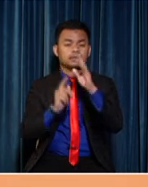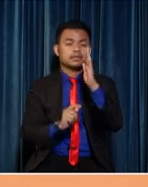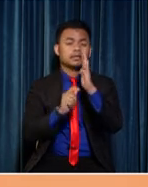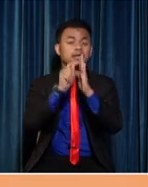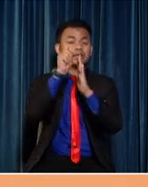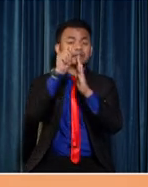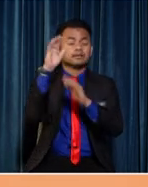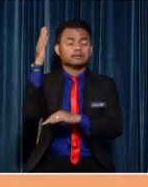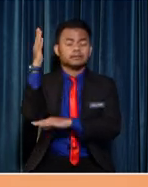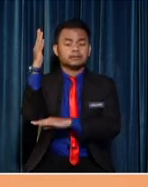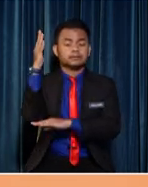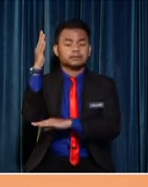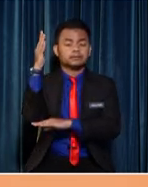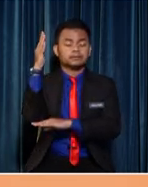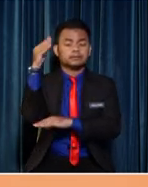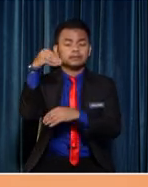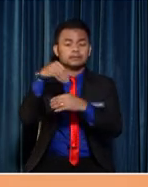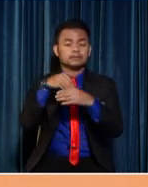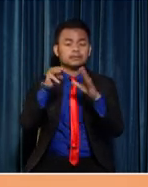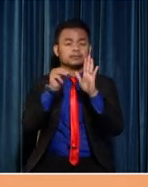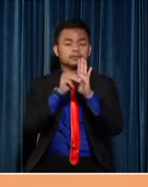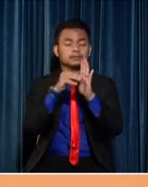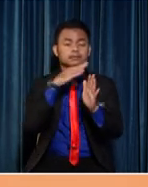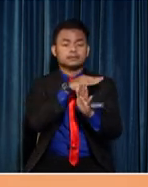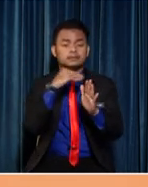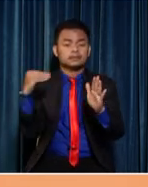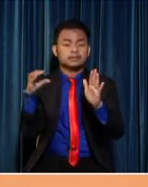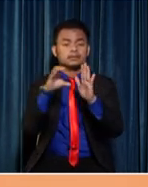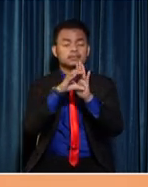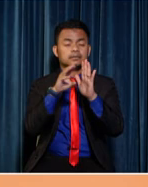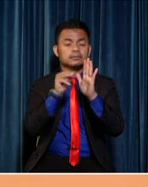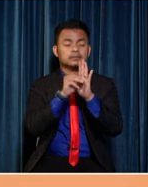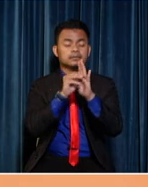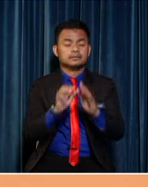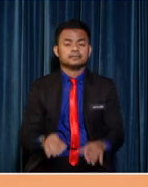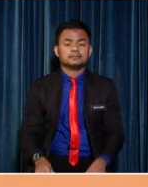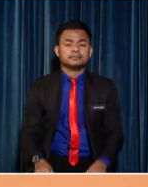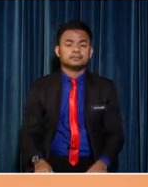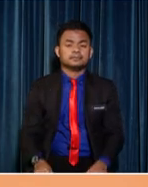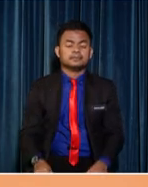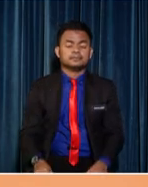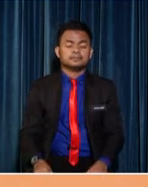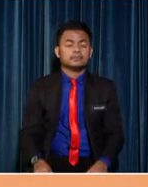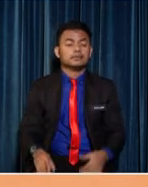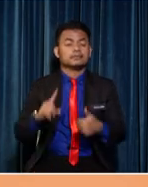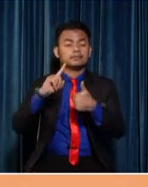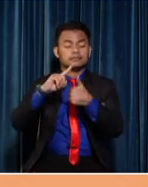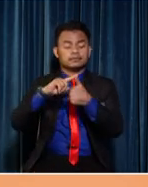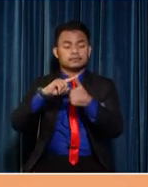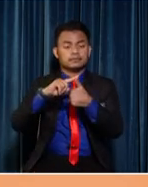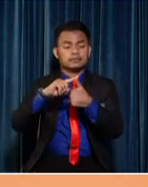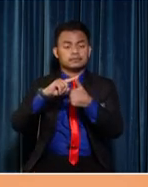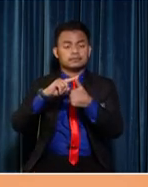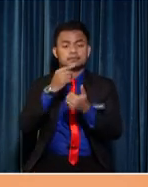the tree in meter and centimeter. First,